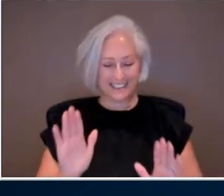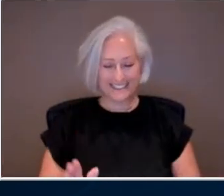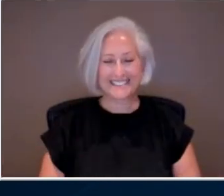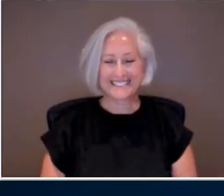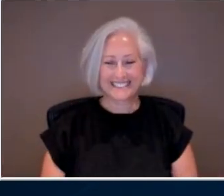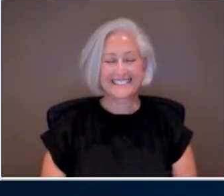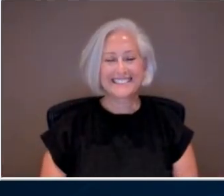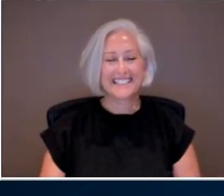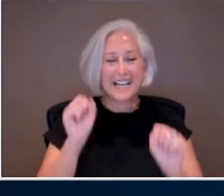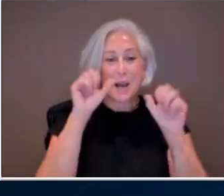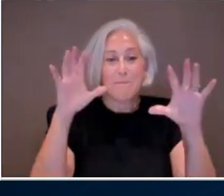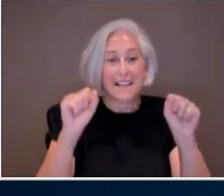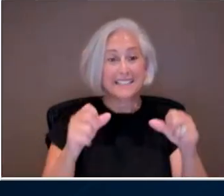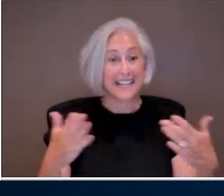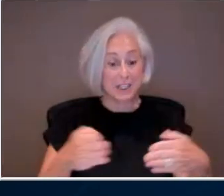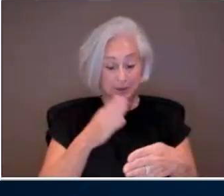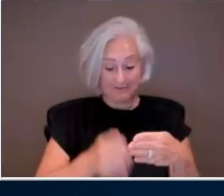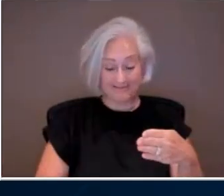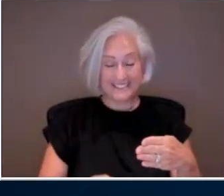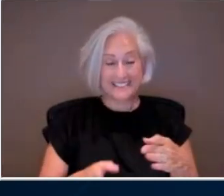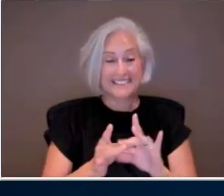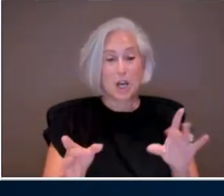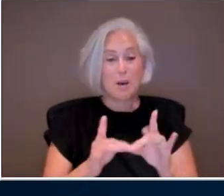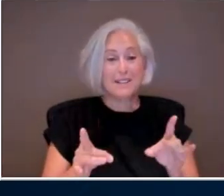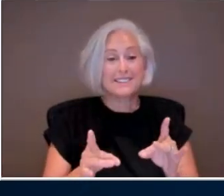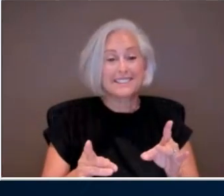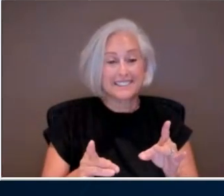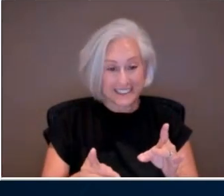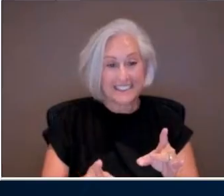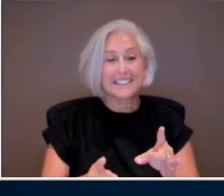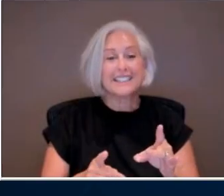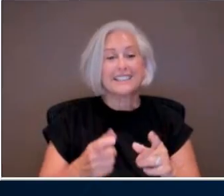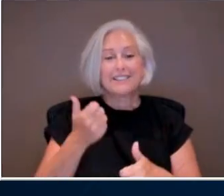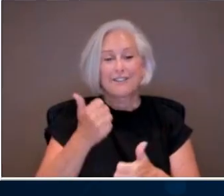wrap up this discussion, I'd love to get some takeaways from our